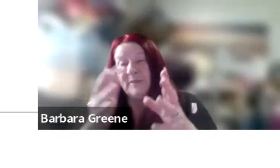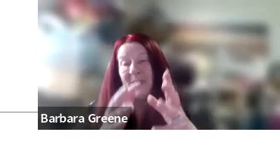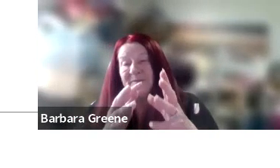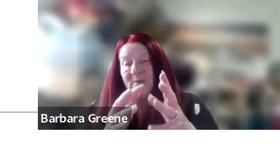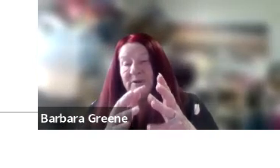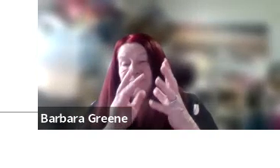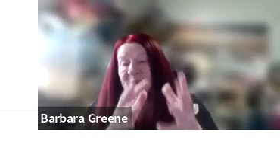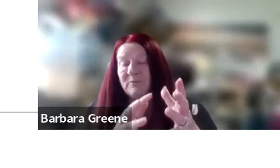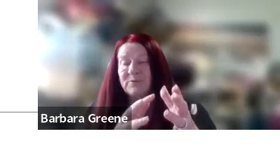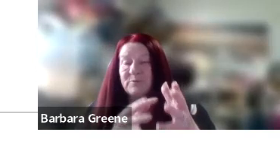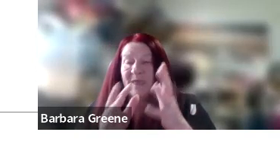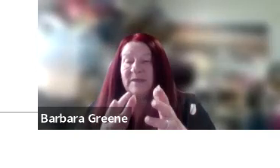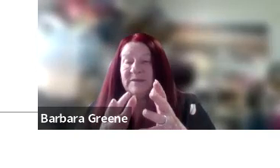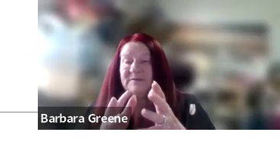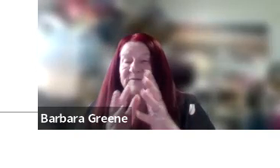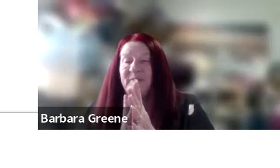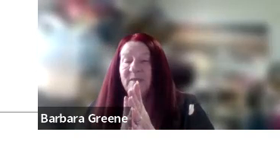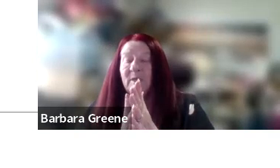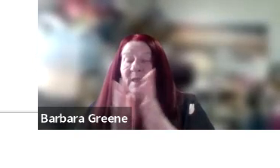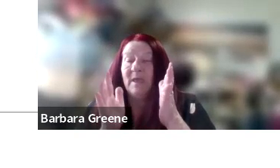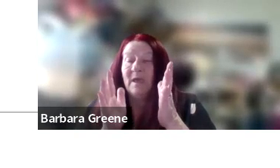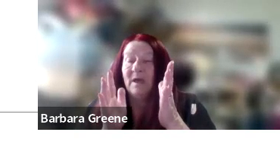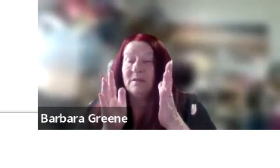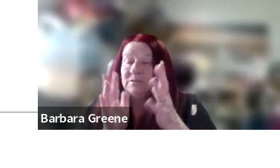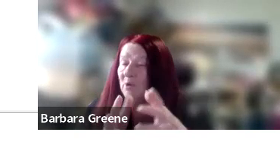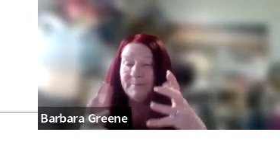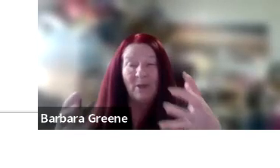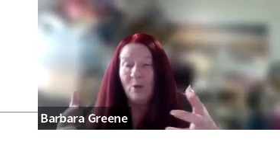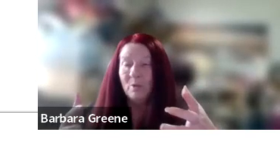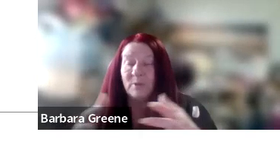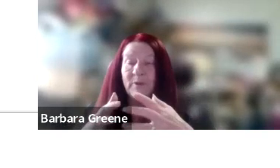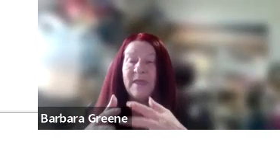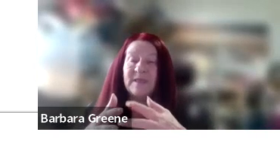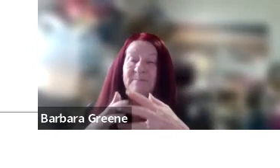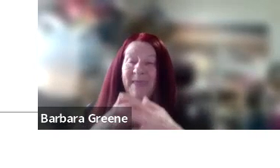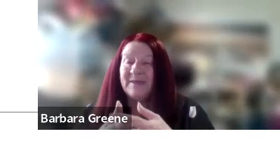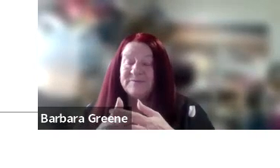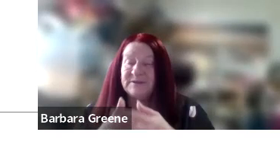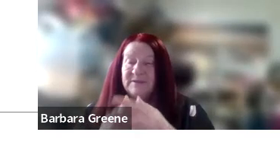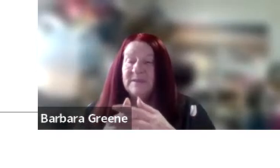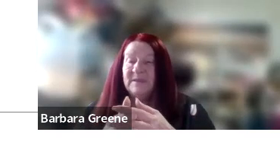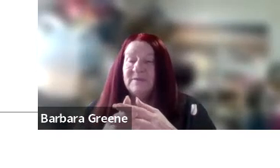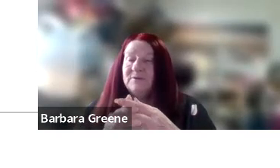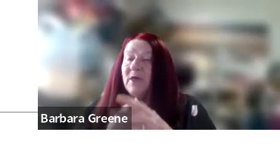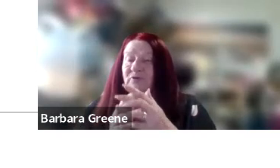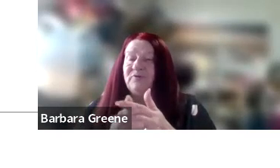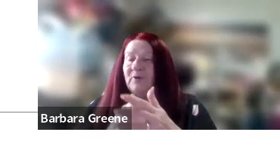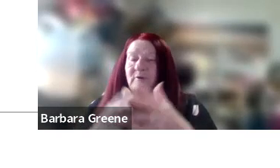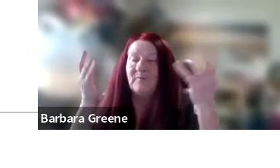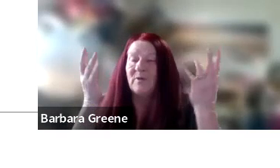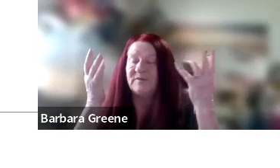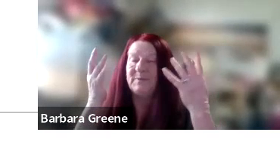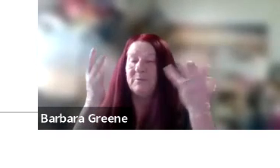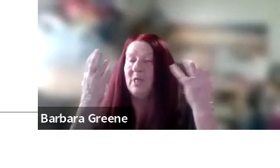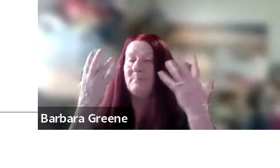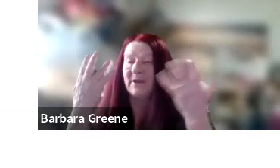one of the things that we discovered through that is that, lo and behold, that we had the capacity to not just